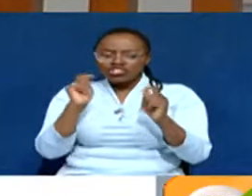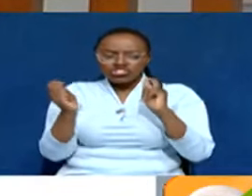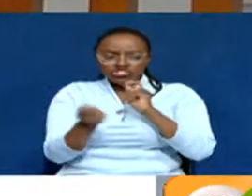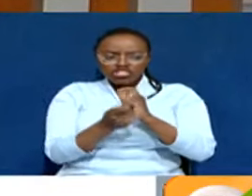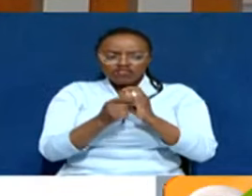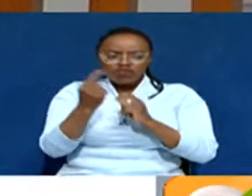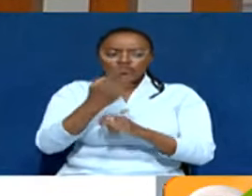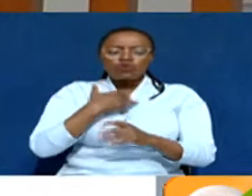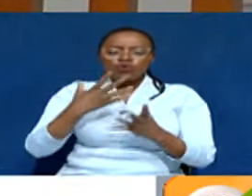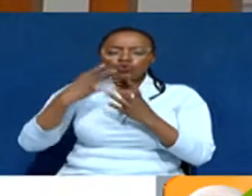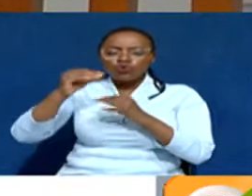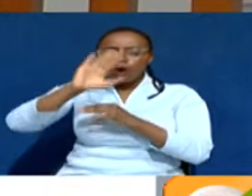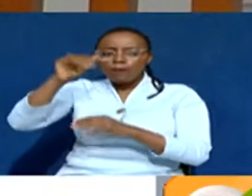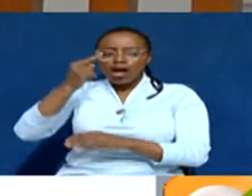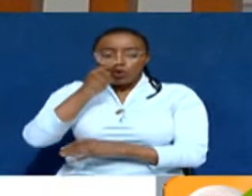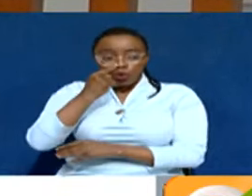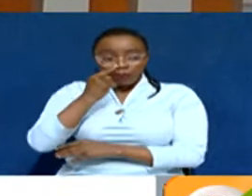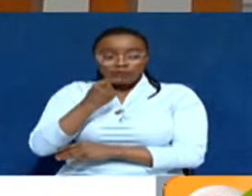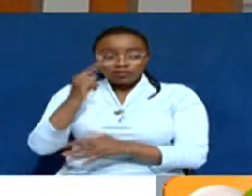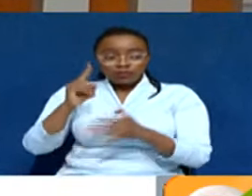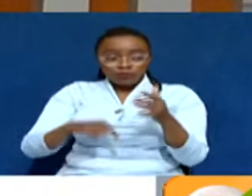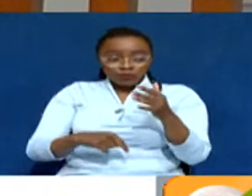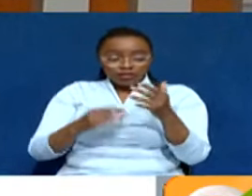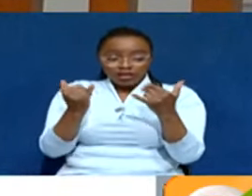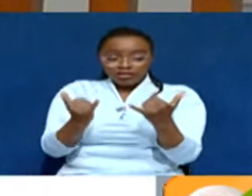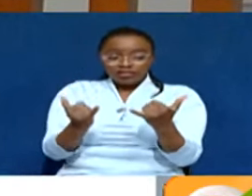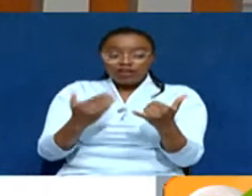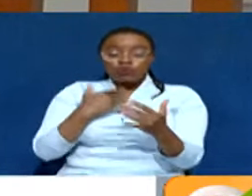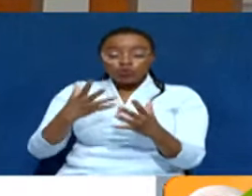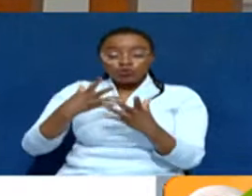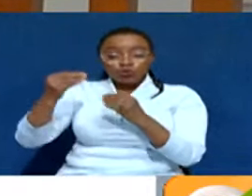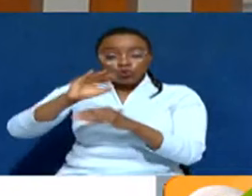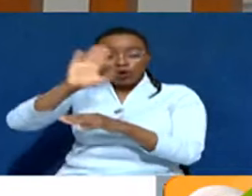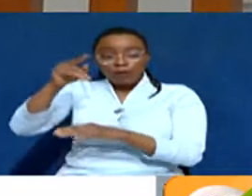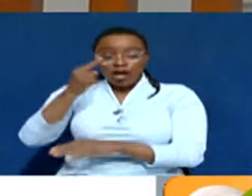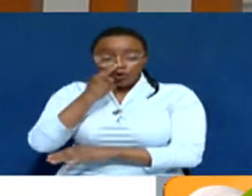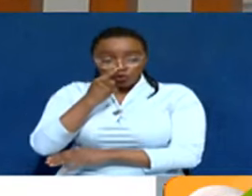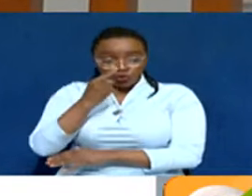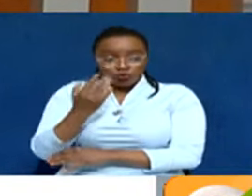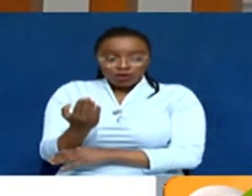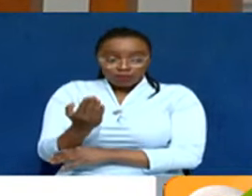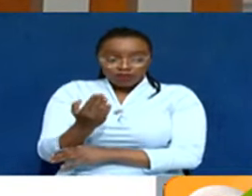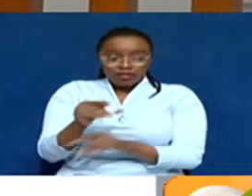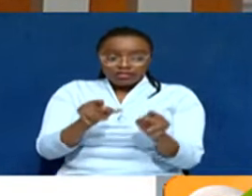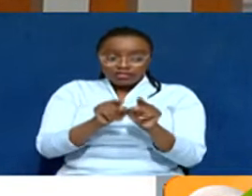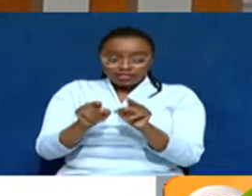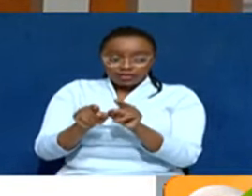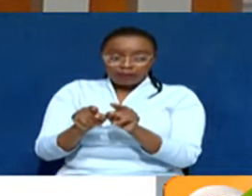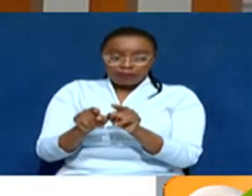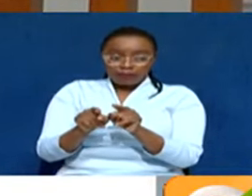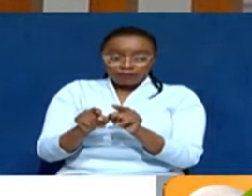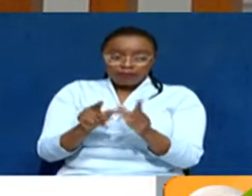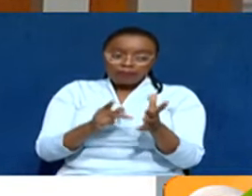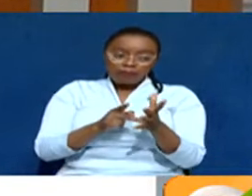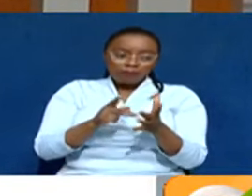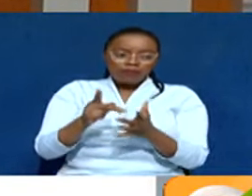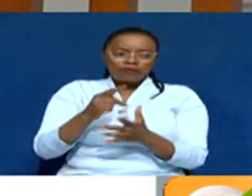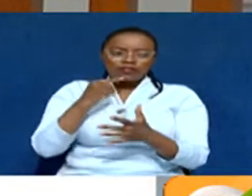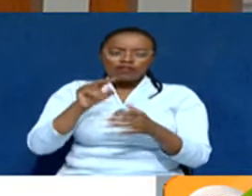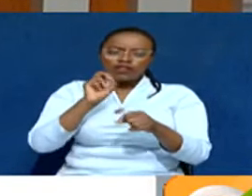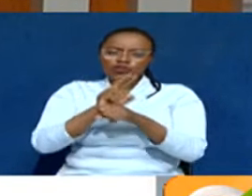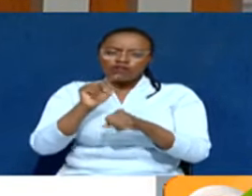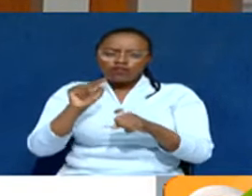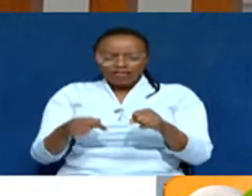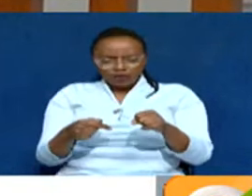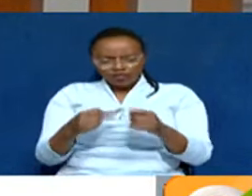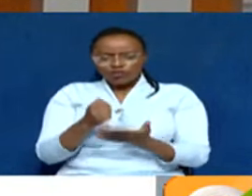nothing. I just want to go back home. So they told me, "Since now you want to go back home," and I paid, that time he told me 12,000